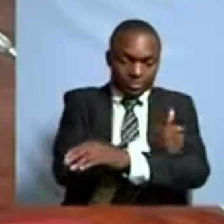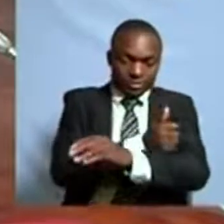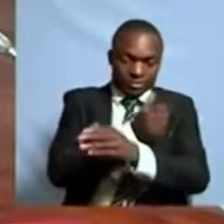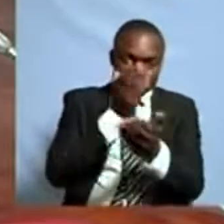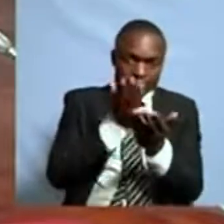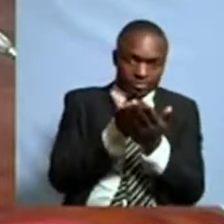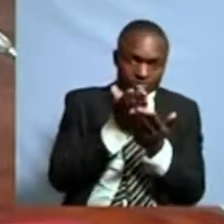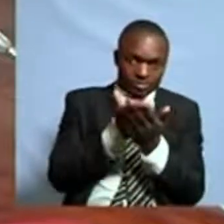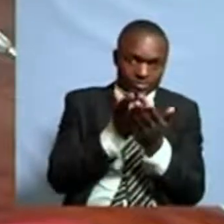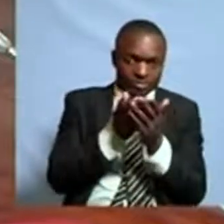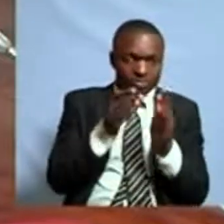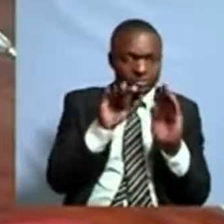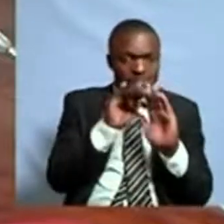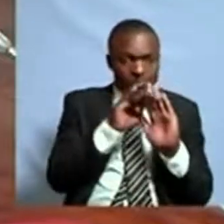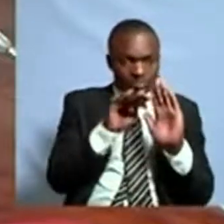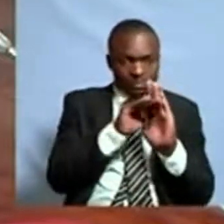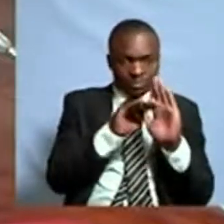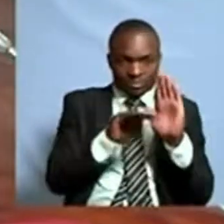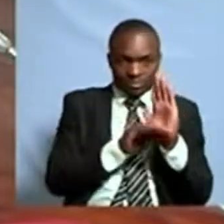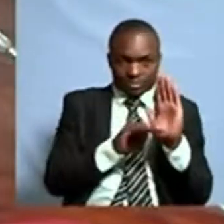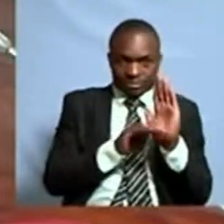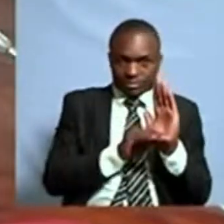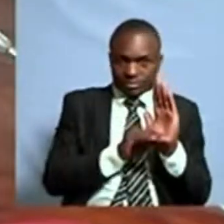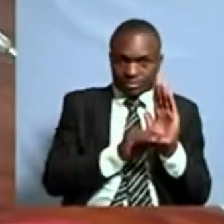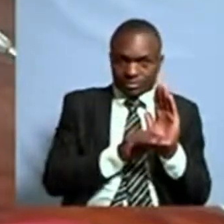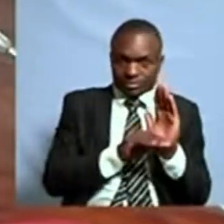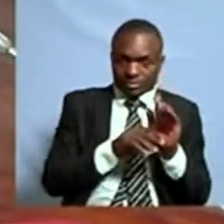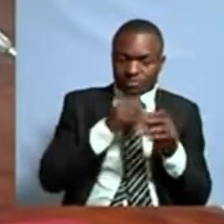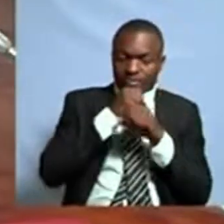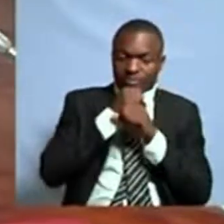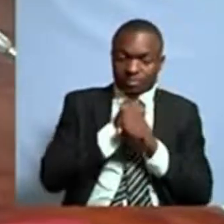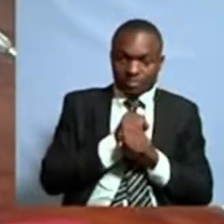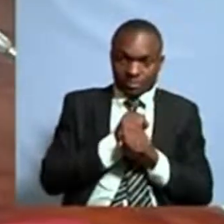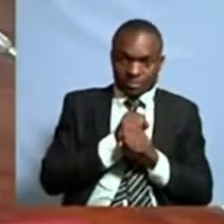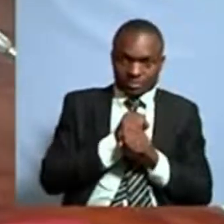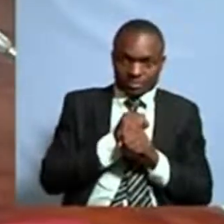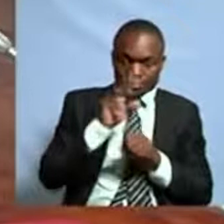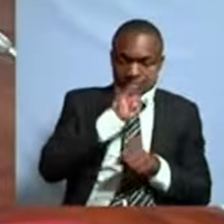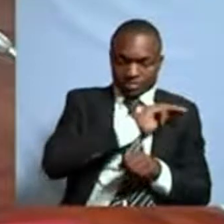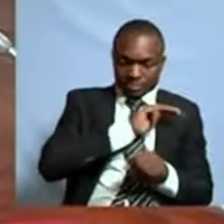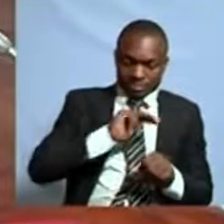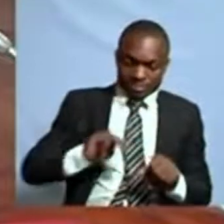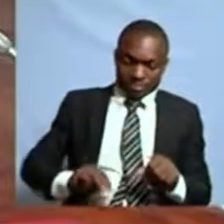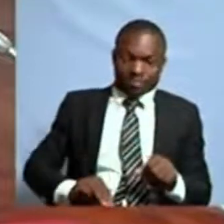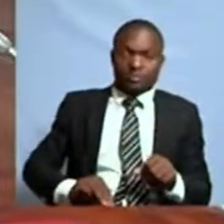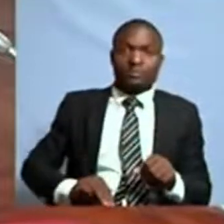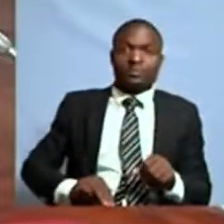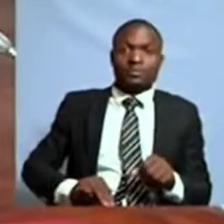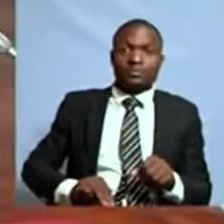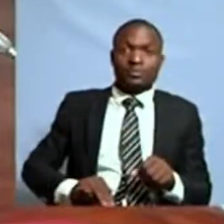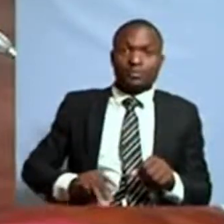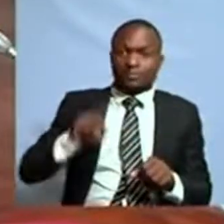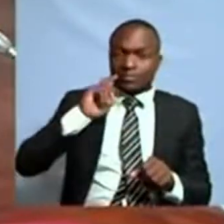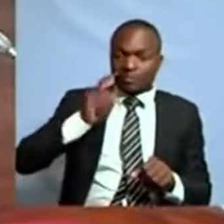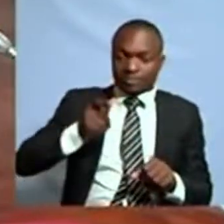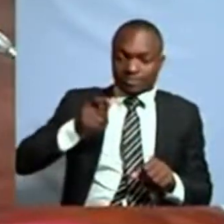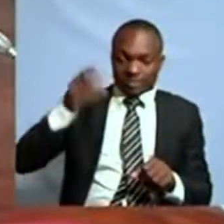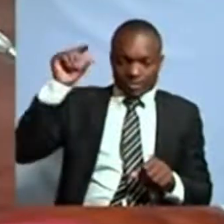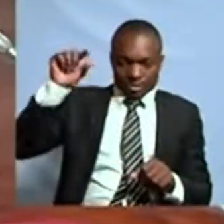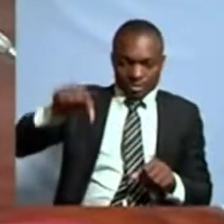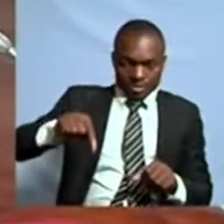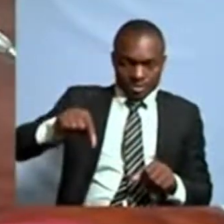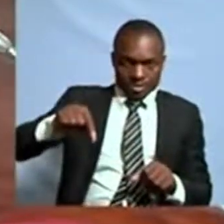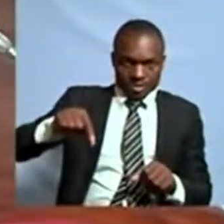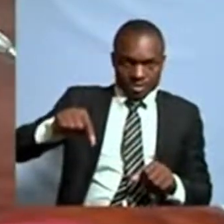following: that the age at which a member must qualify for a partial withdrawal